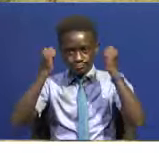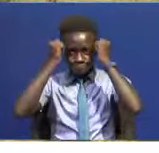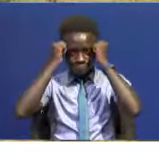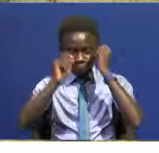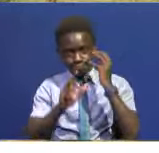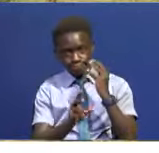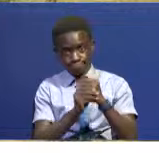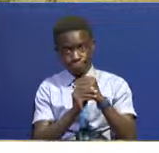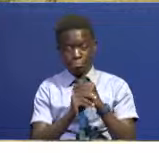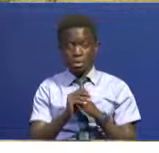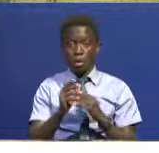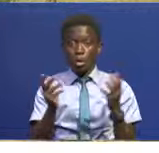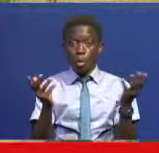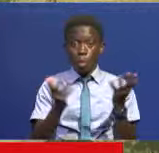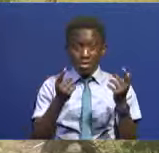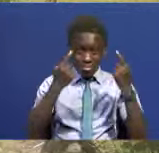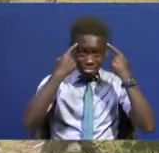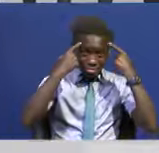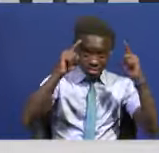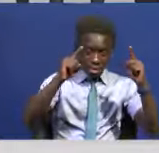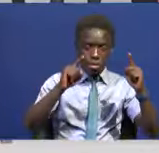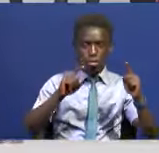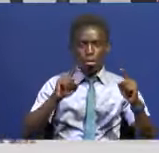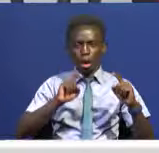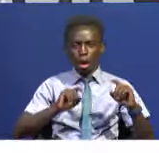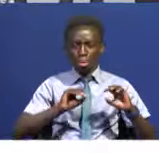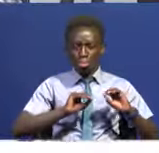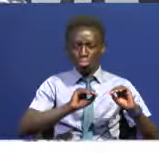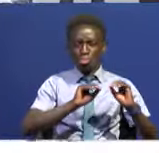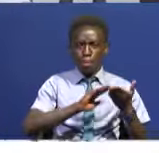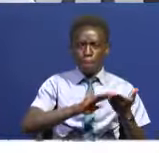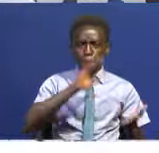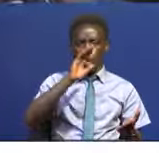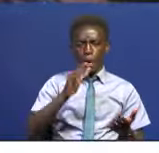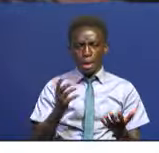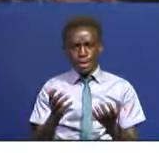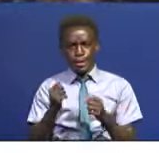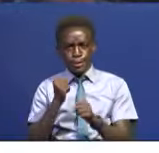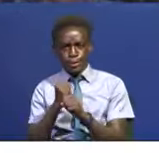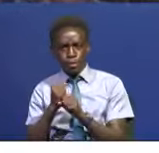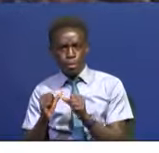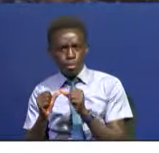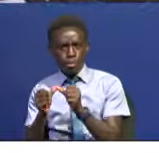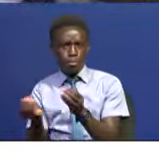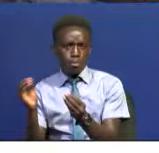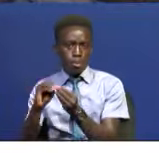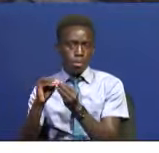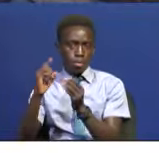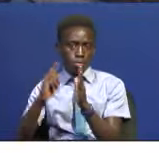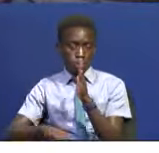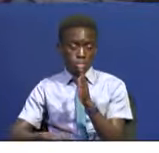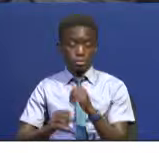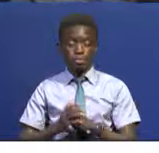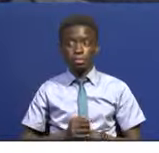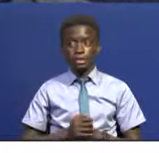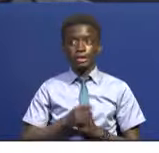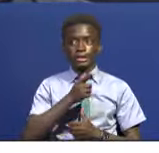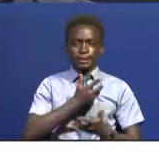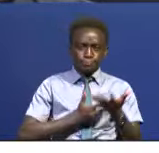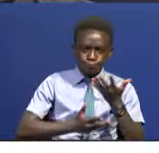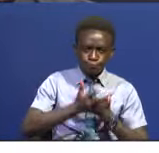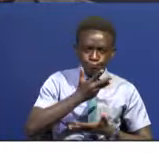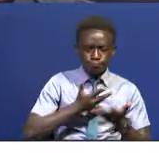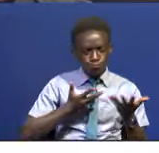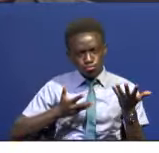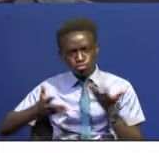they are excelling, what they need to continue doing. This was a very good interaction between the parents, the teachers,